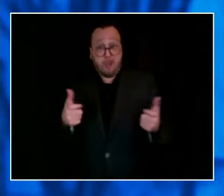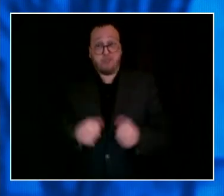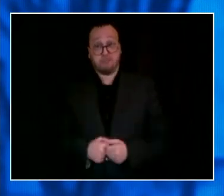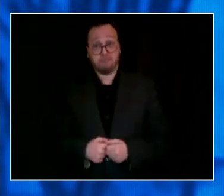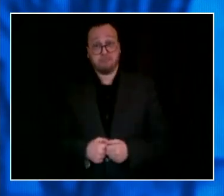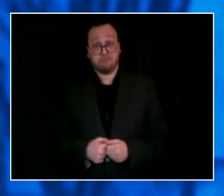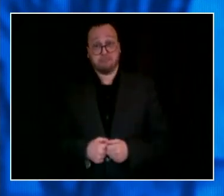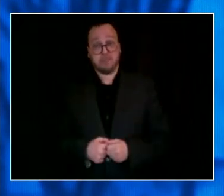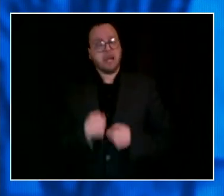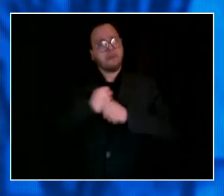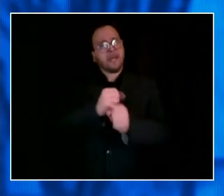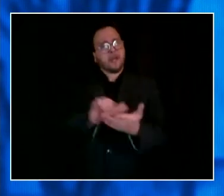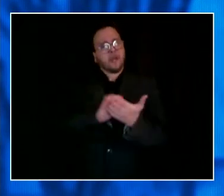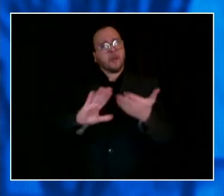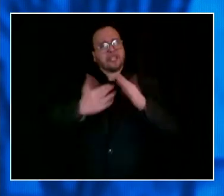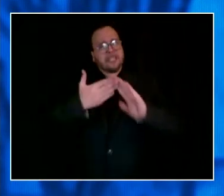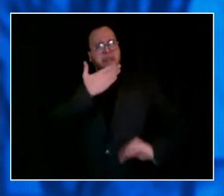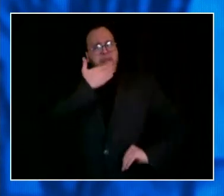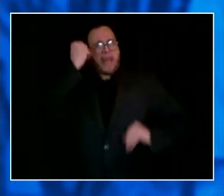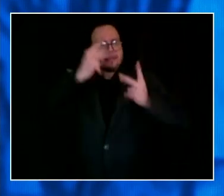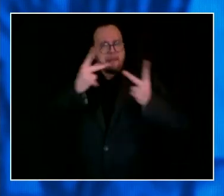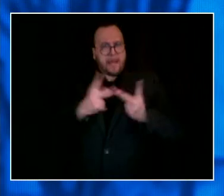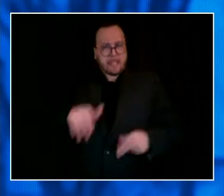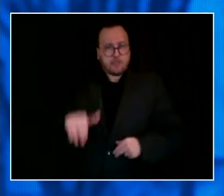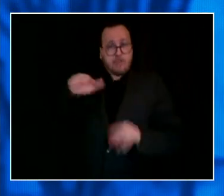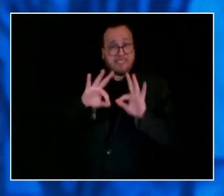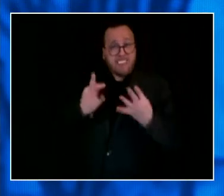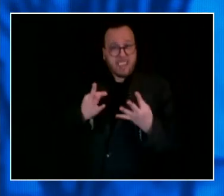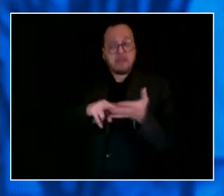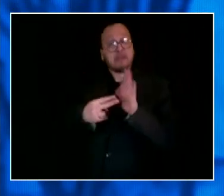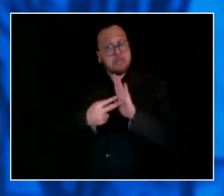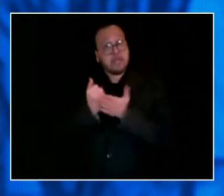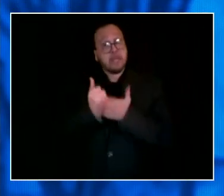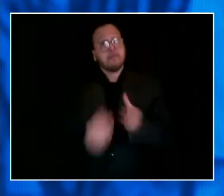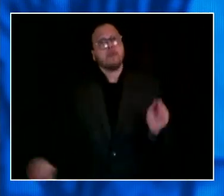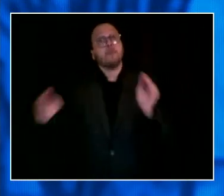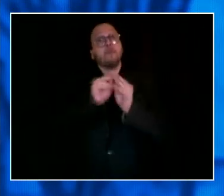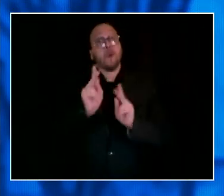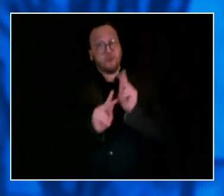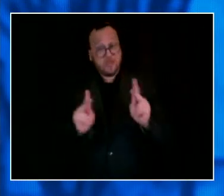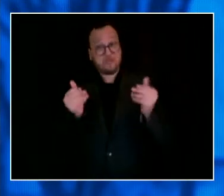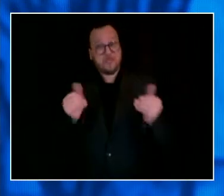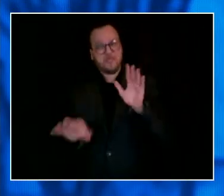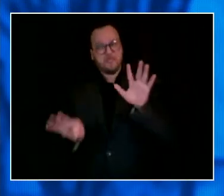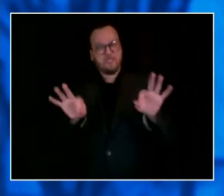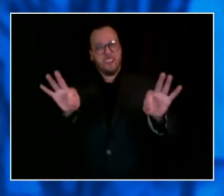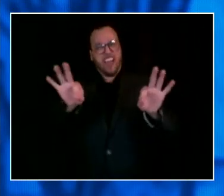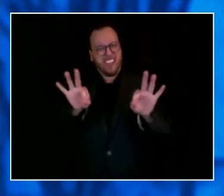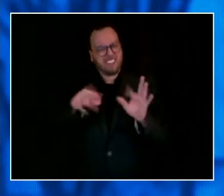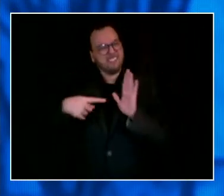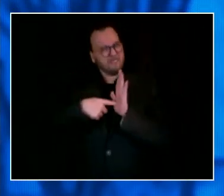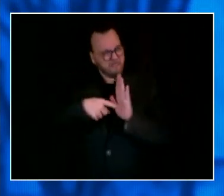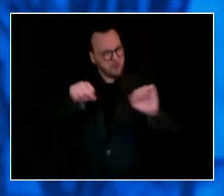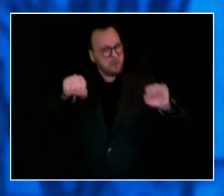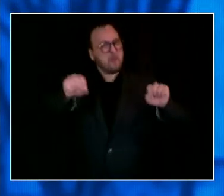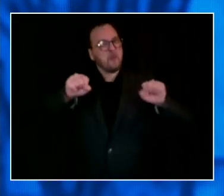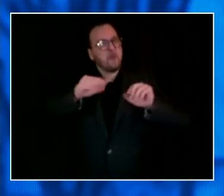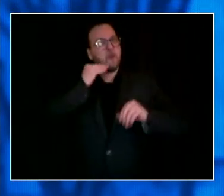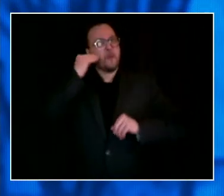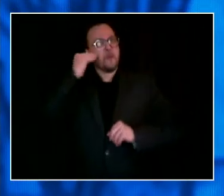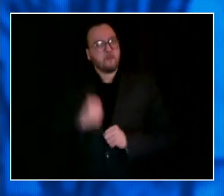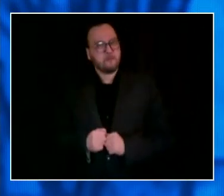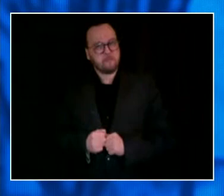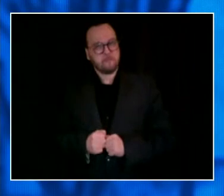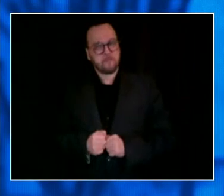City the best place to raise a family means helping even more people find an affordable home. When I was